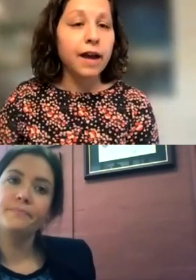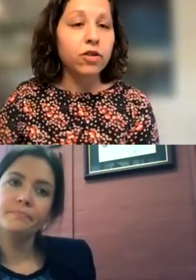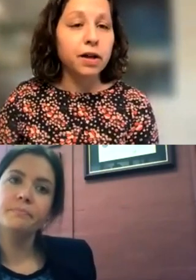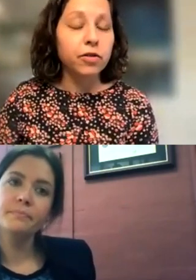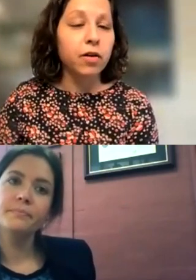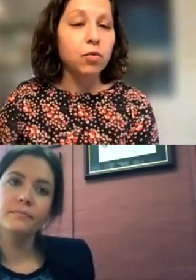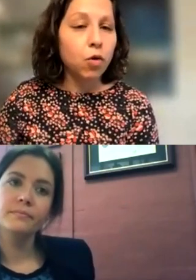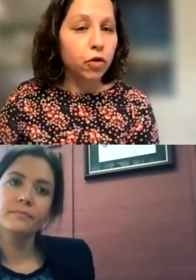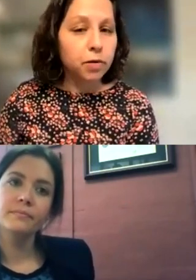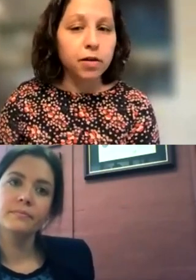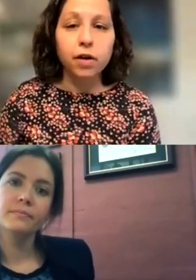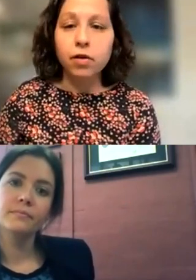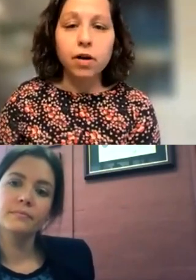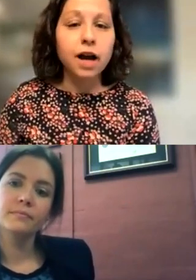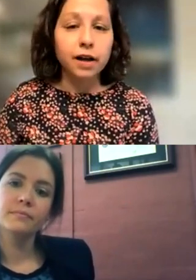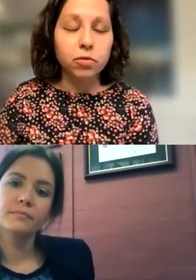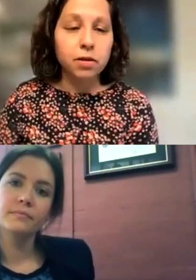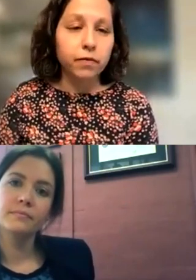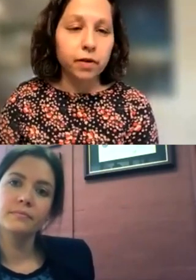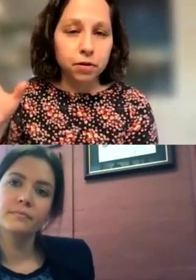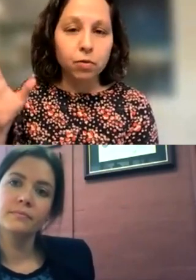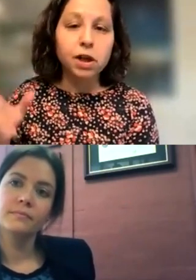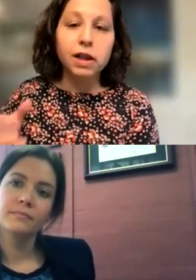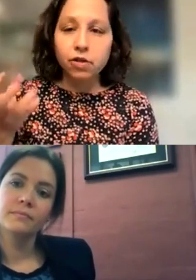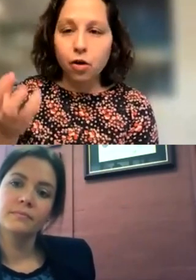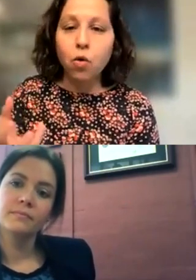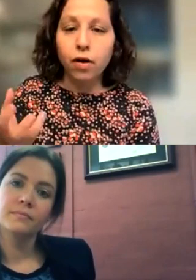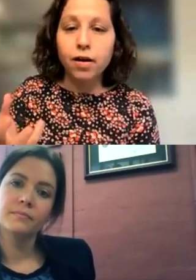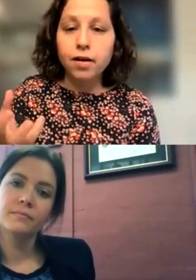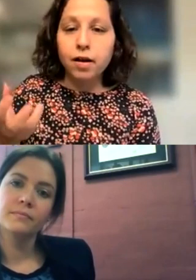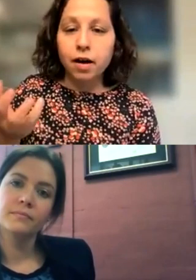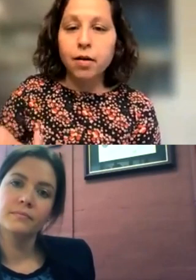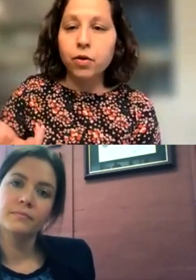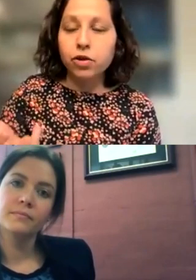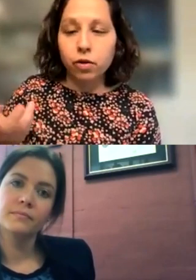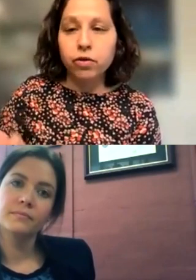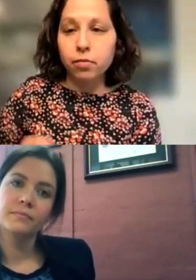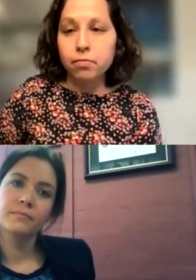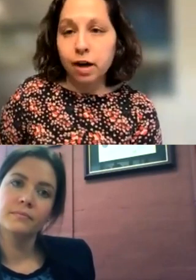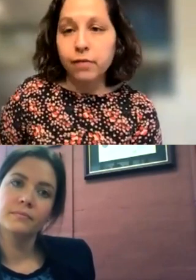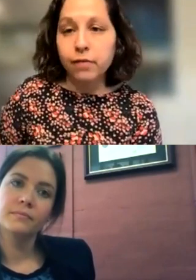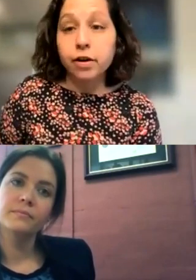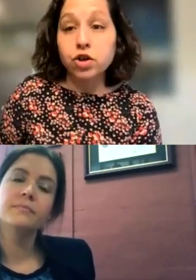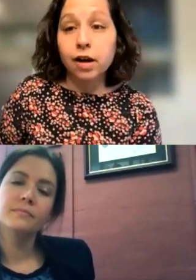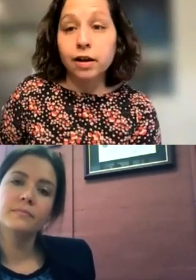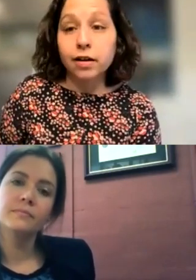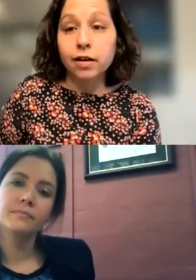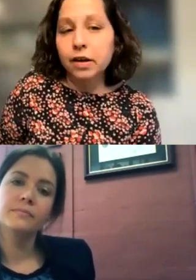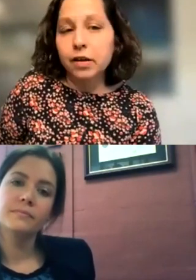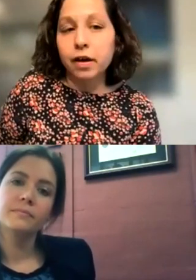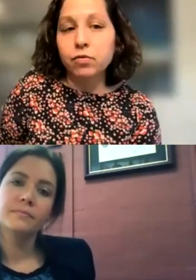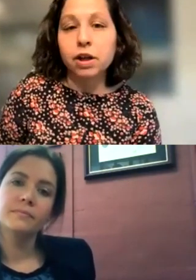other aspects that are role specific or context specific, but there really is a core of those skills, that many of which are on your